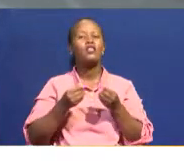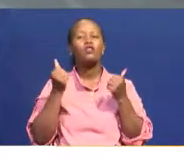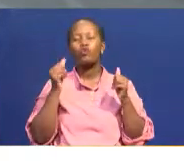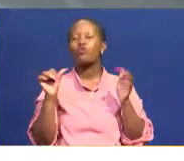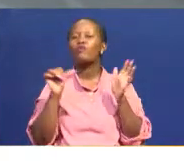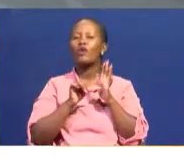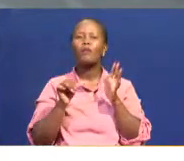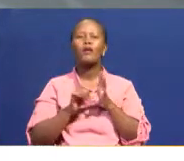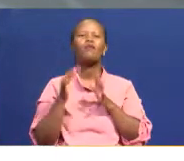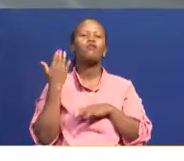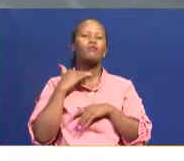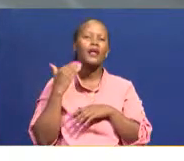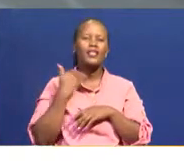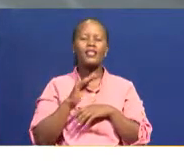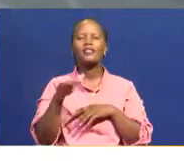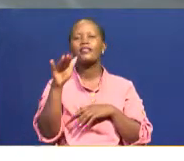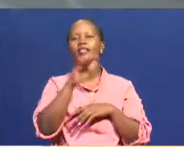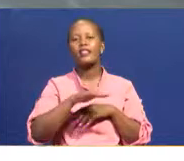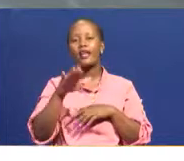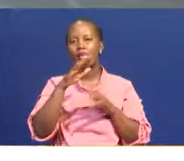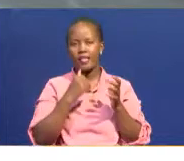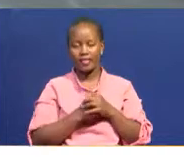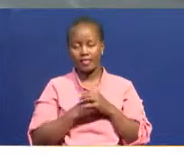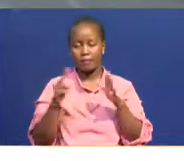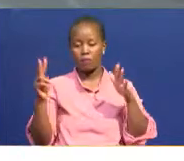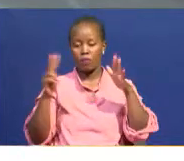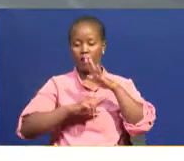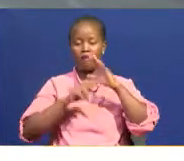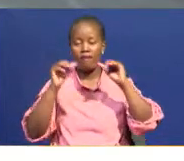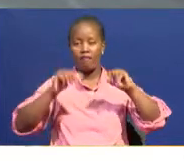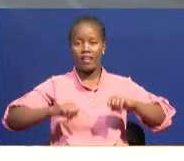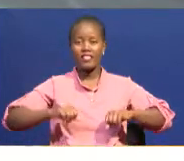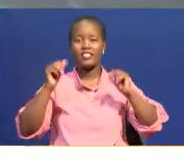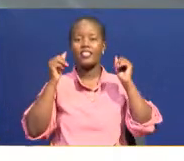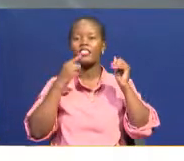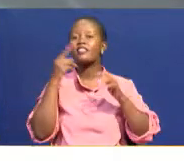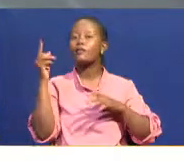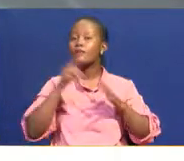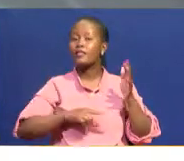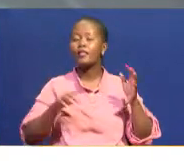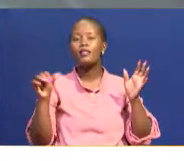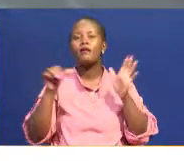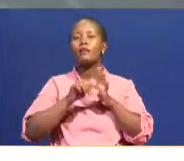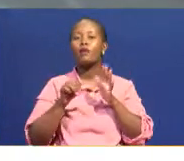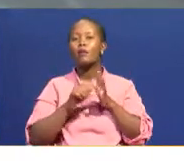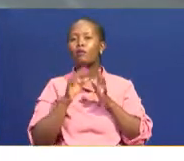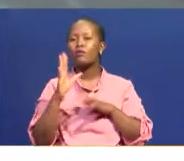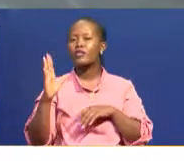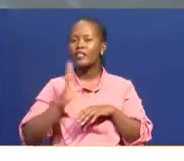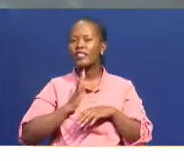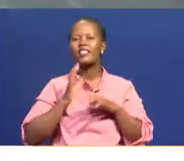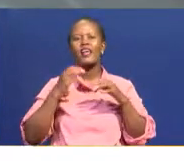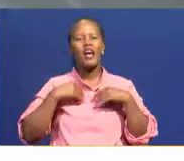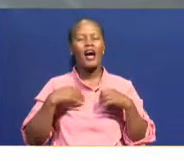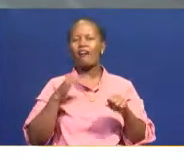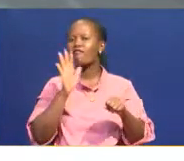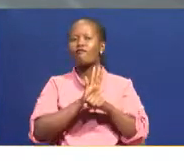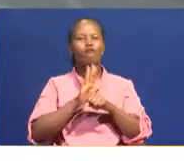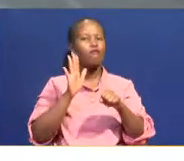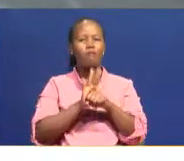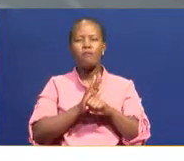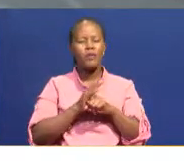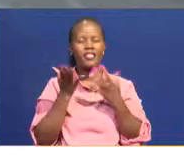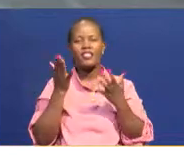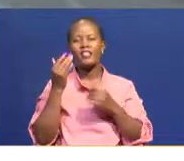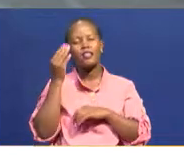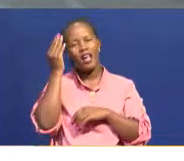bandit-prone areas. The union's vice chair, Malel Langat, says the escalating security situation has made several